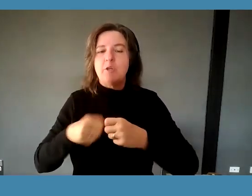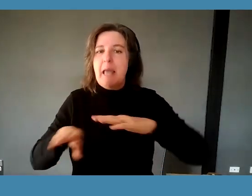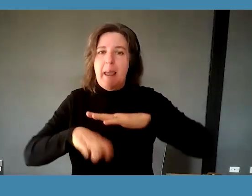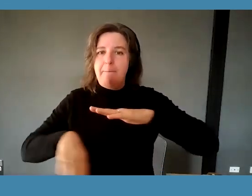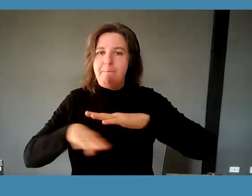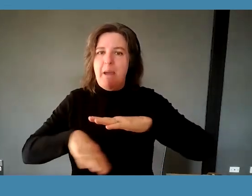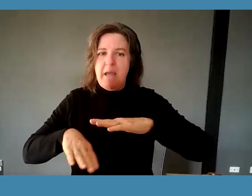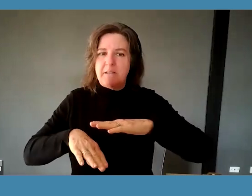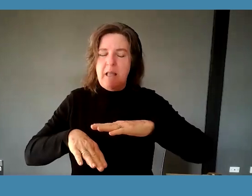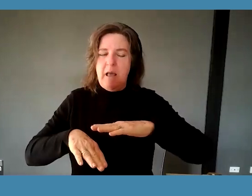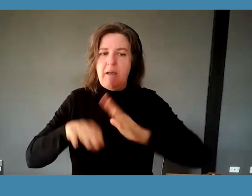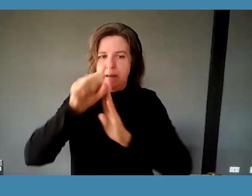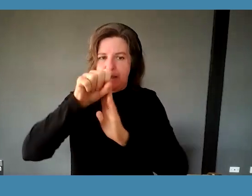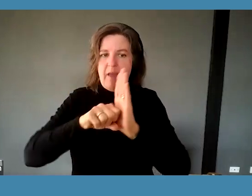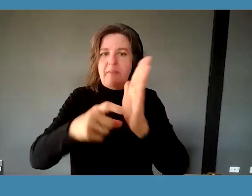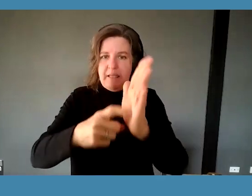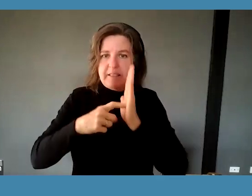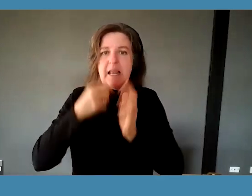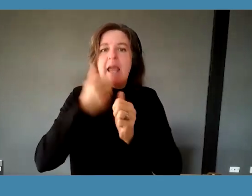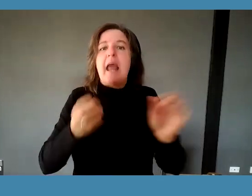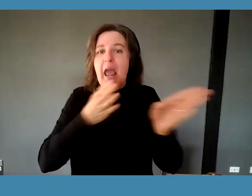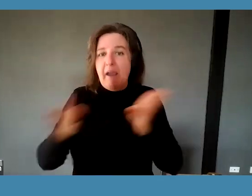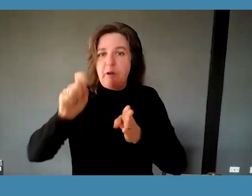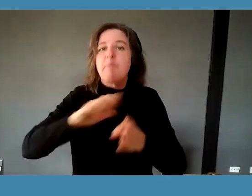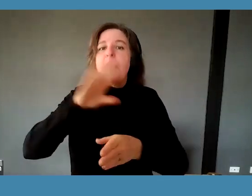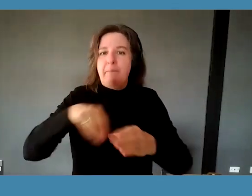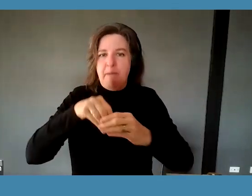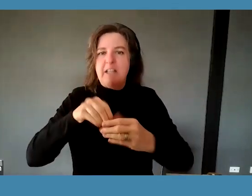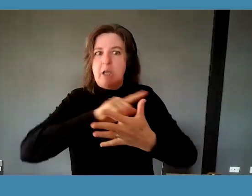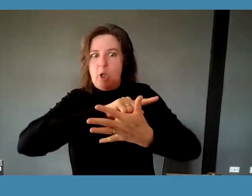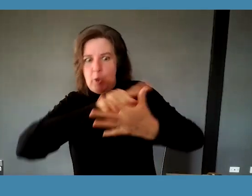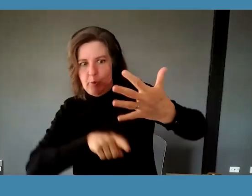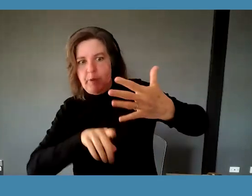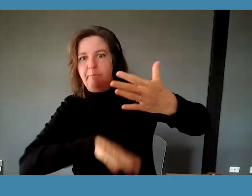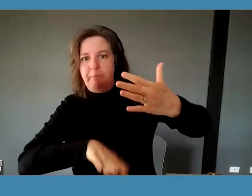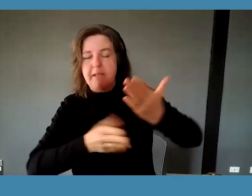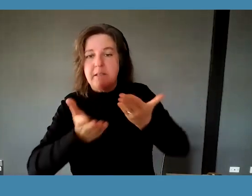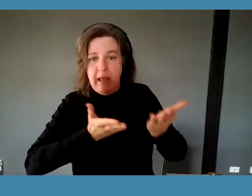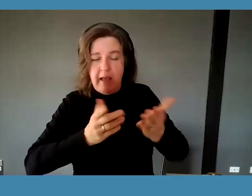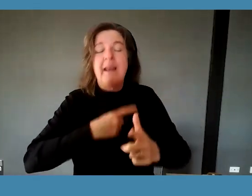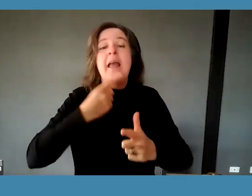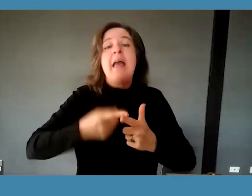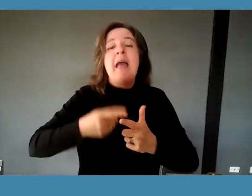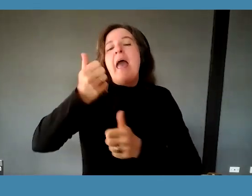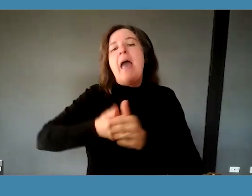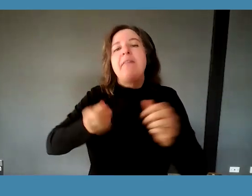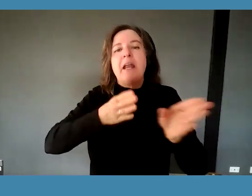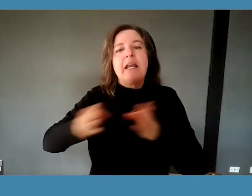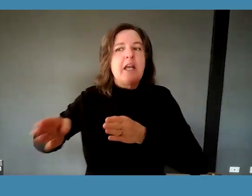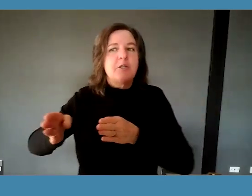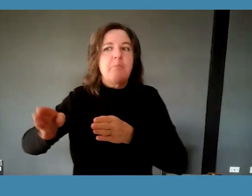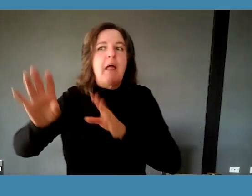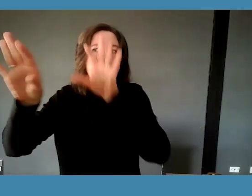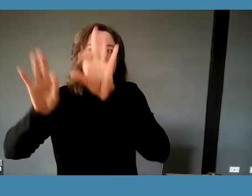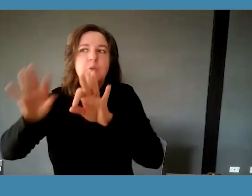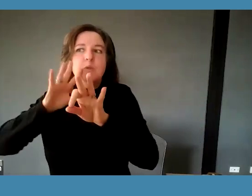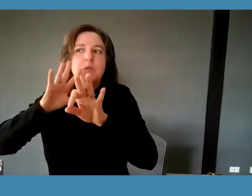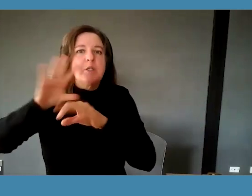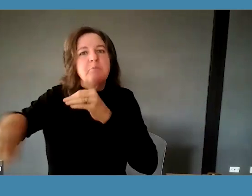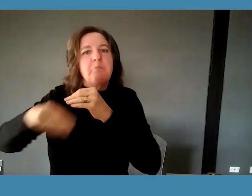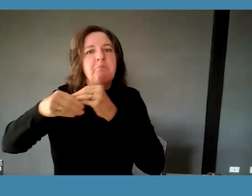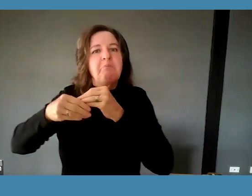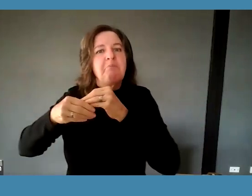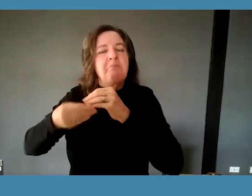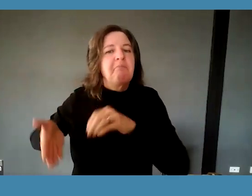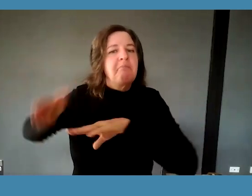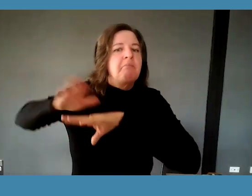cover, these baseline services. And then each plan chooses, we're going to offer a couple extras for people to try